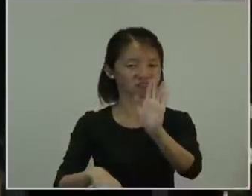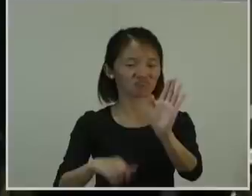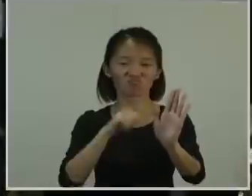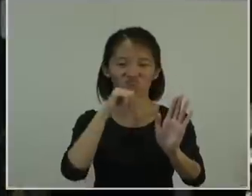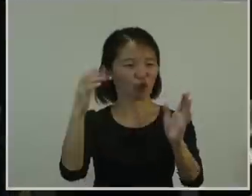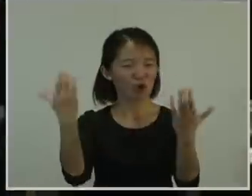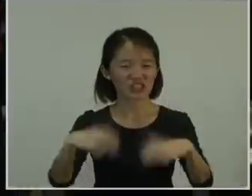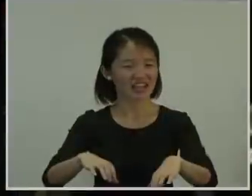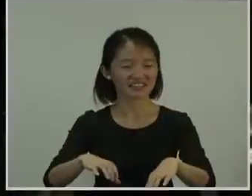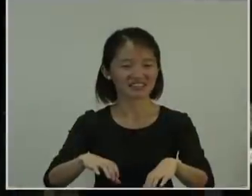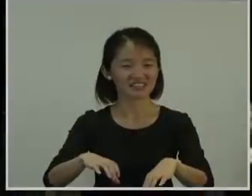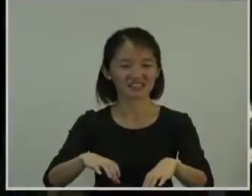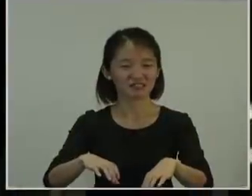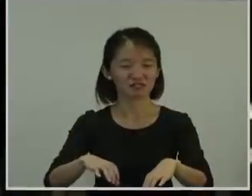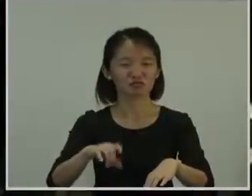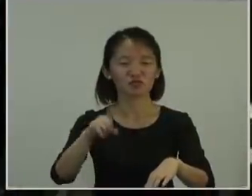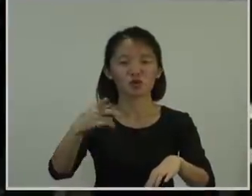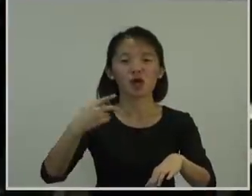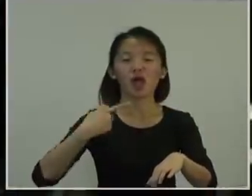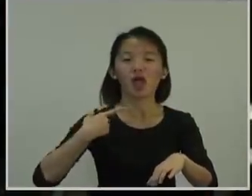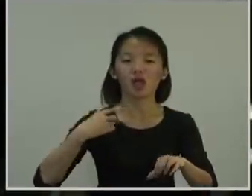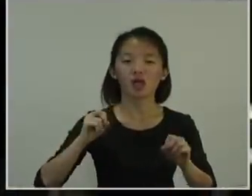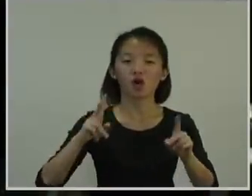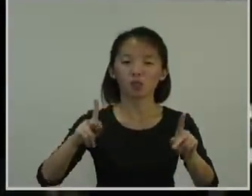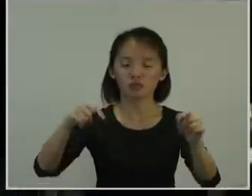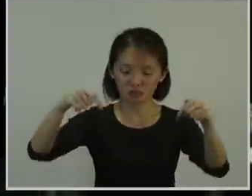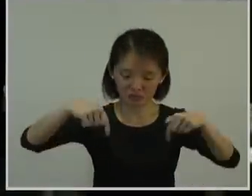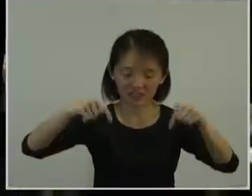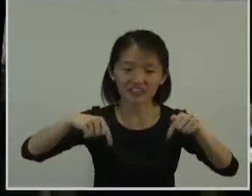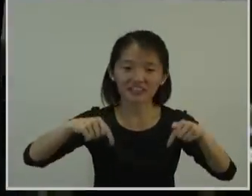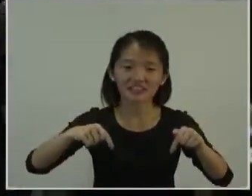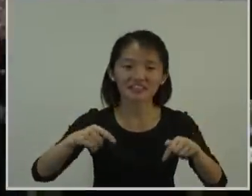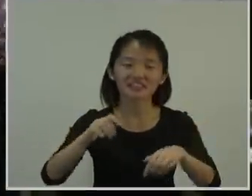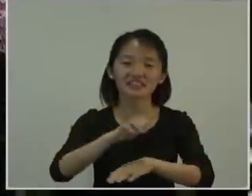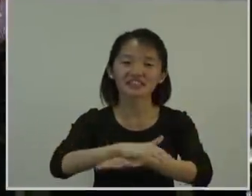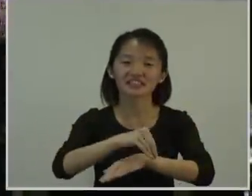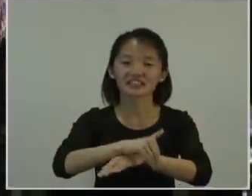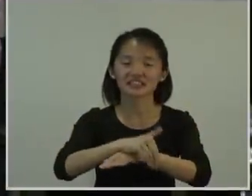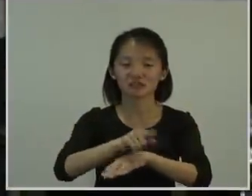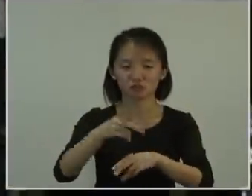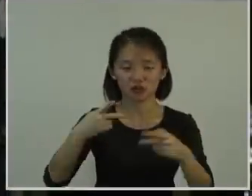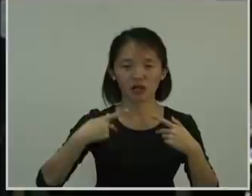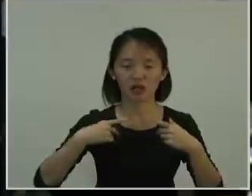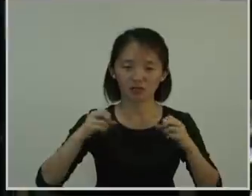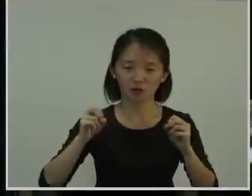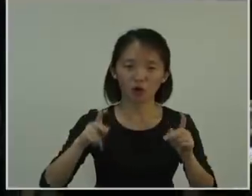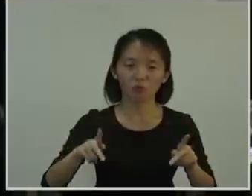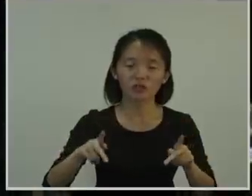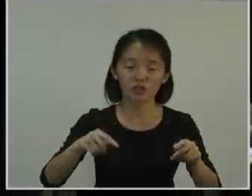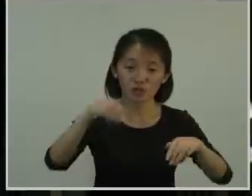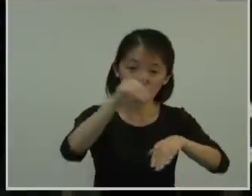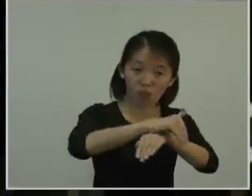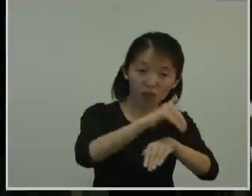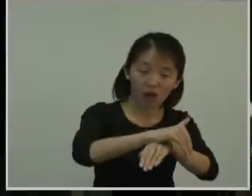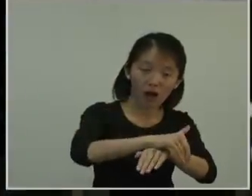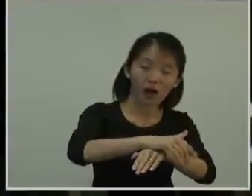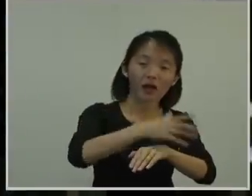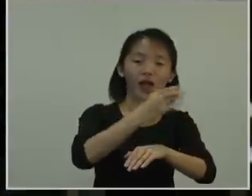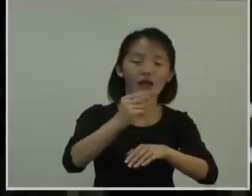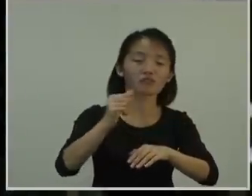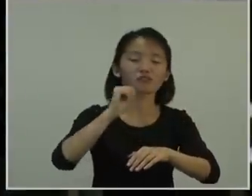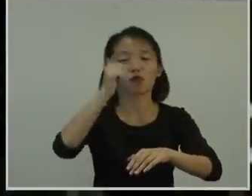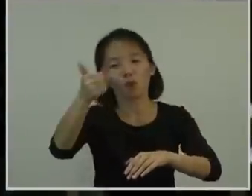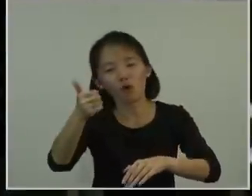You will have the opportunity this evening and also at the rallies over the next